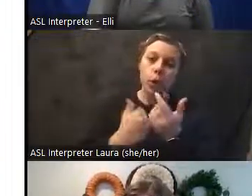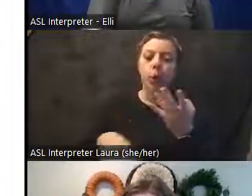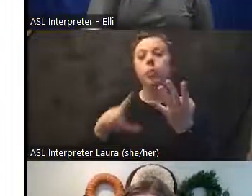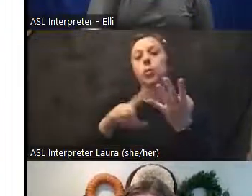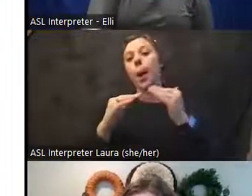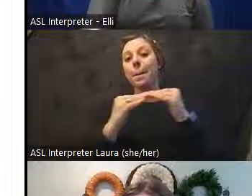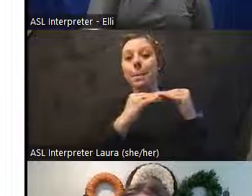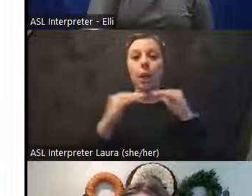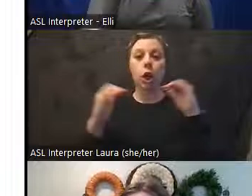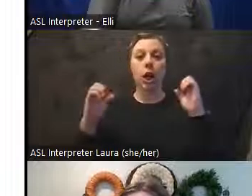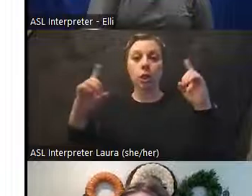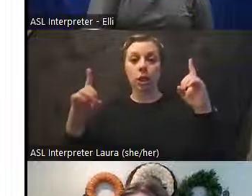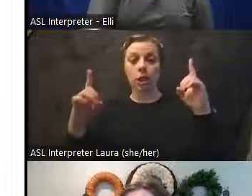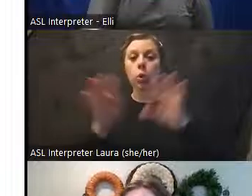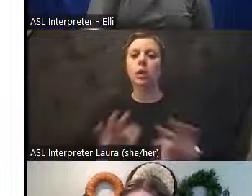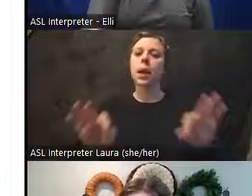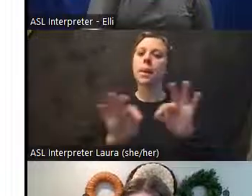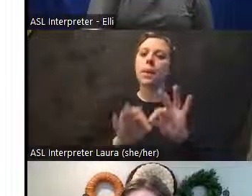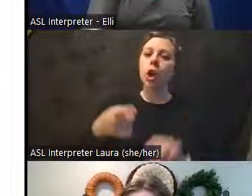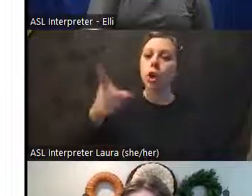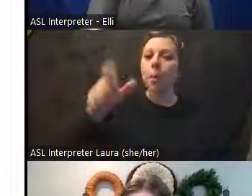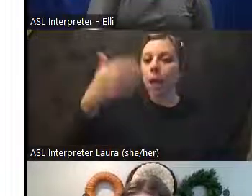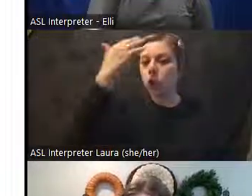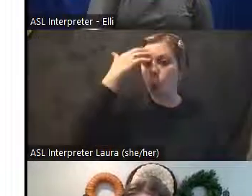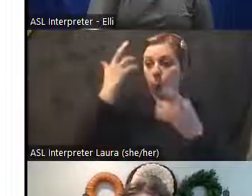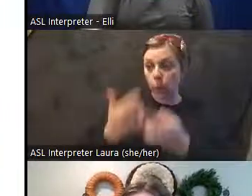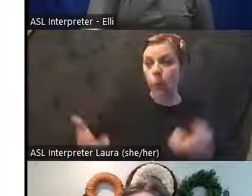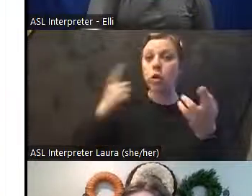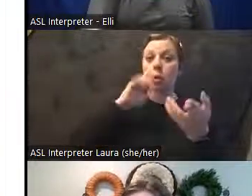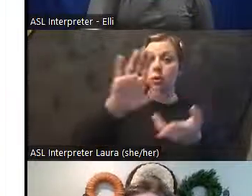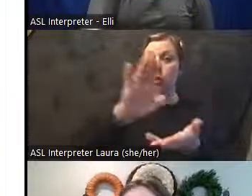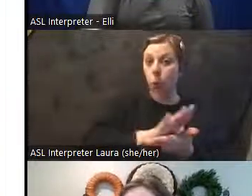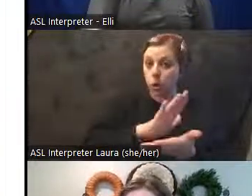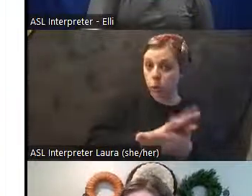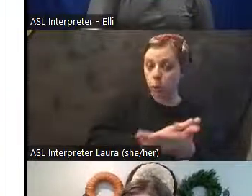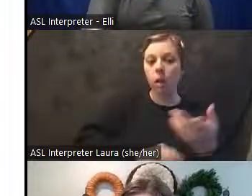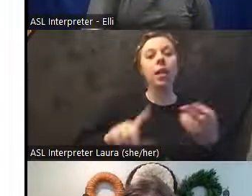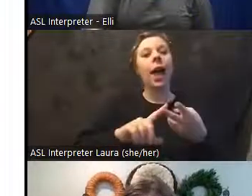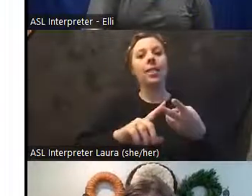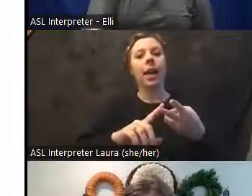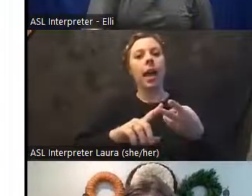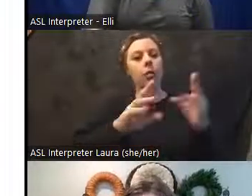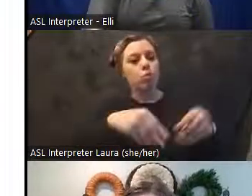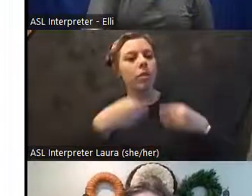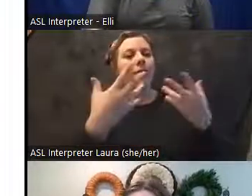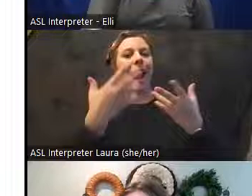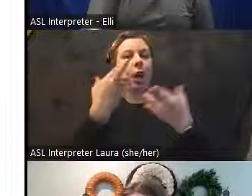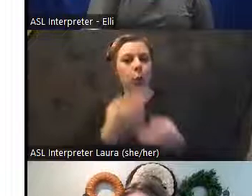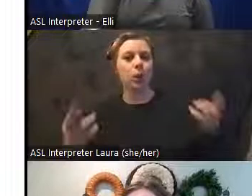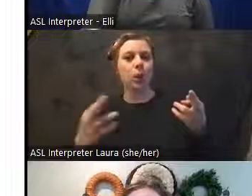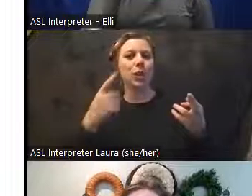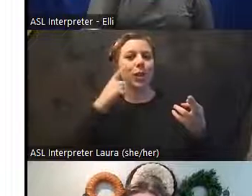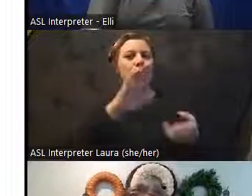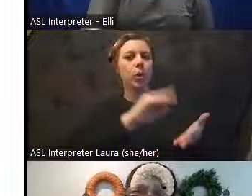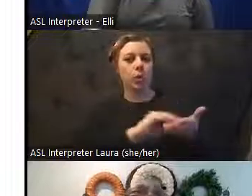those resources on campus? And can you provide that to your students in a way that meets them where they are? I